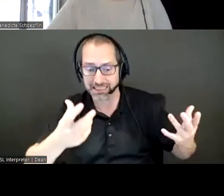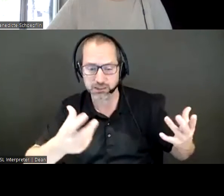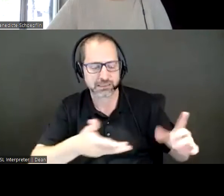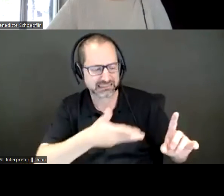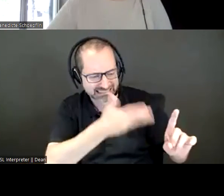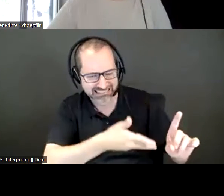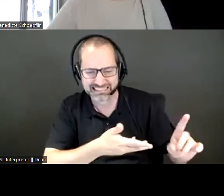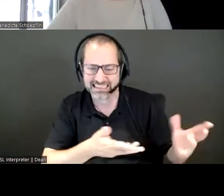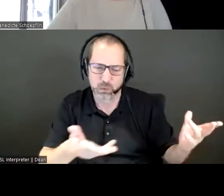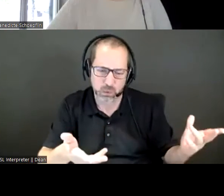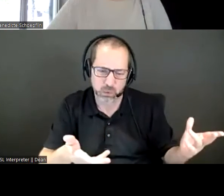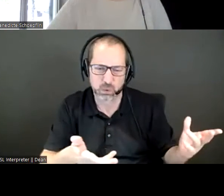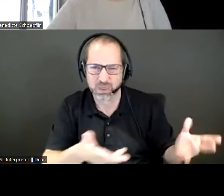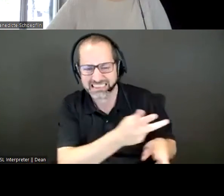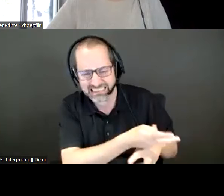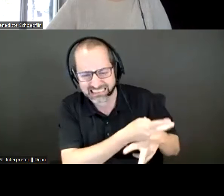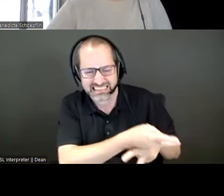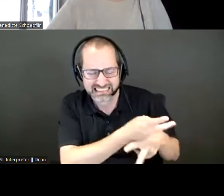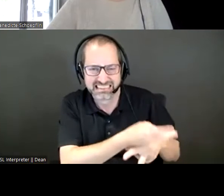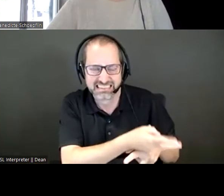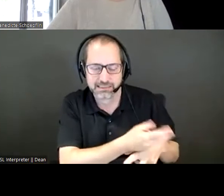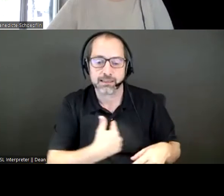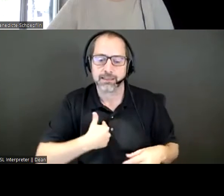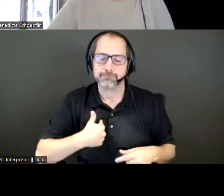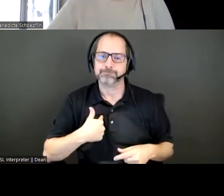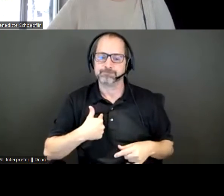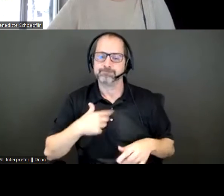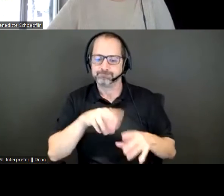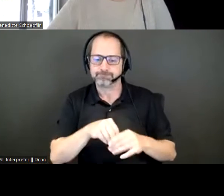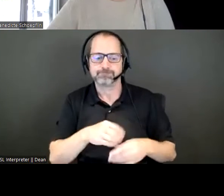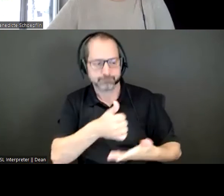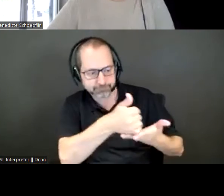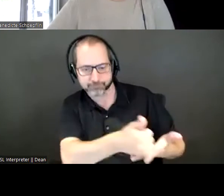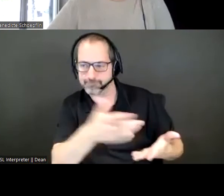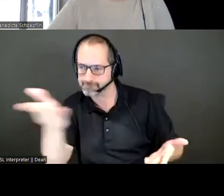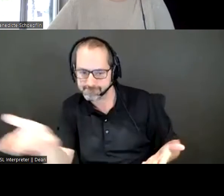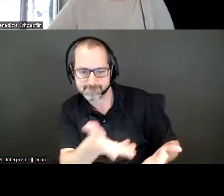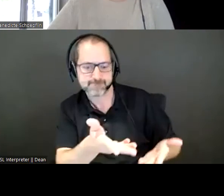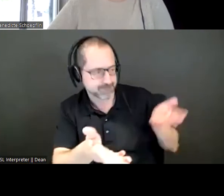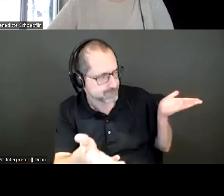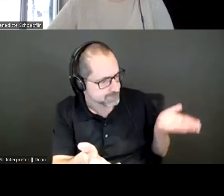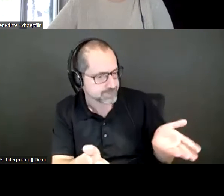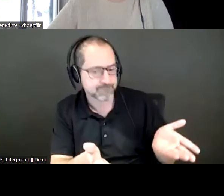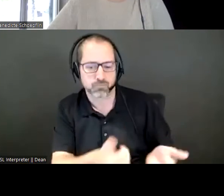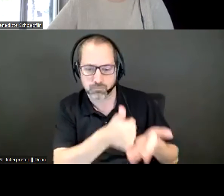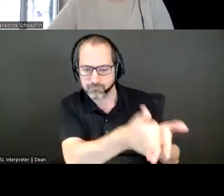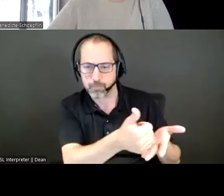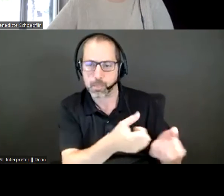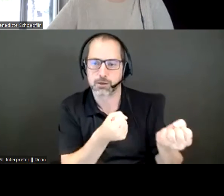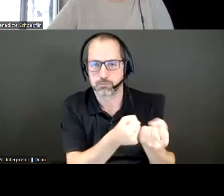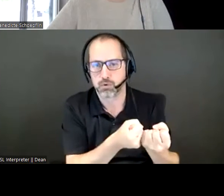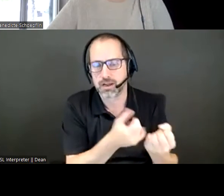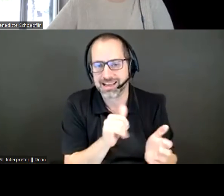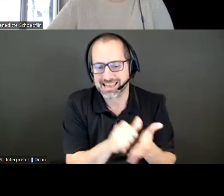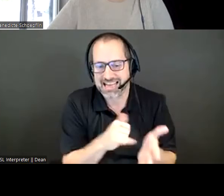person's, physical condition or cognitive condition. And so that's, what I'm doing right now with the remote